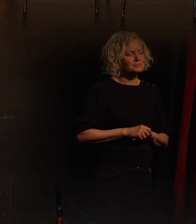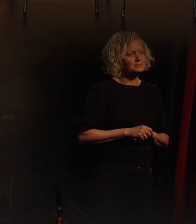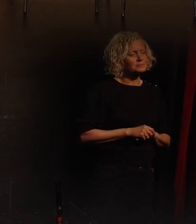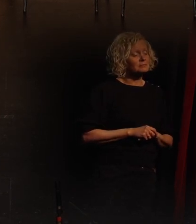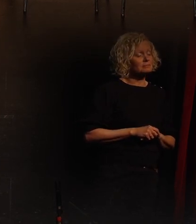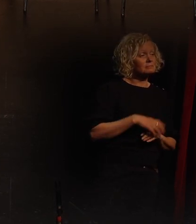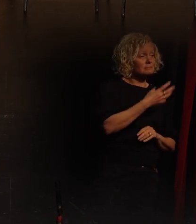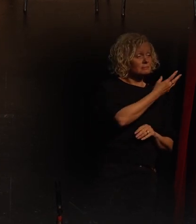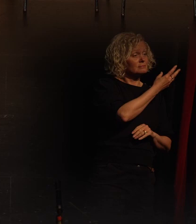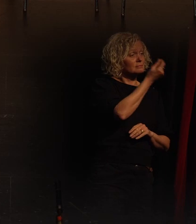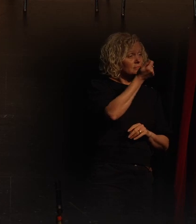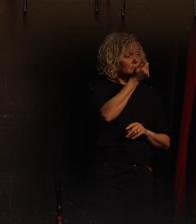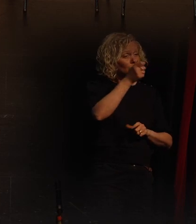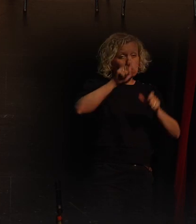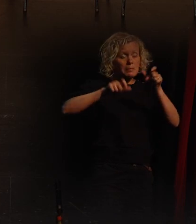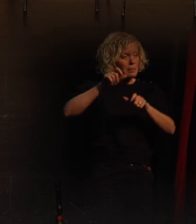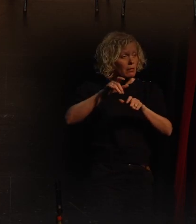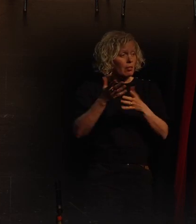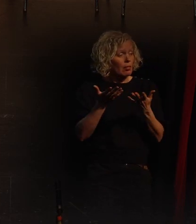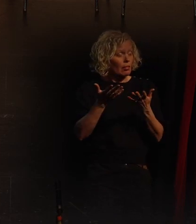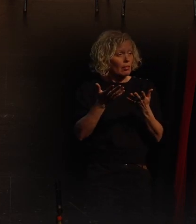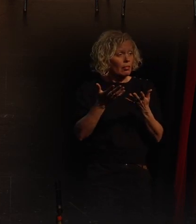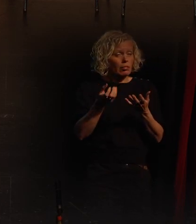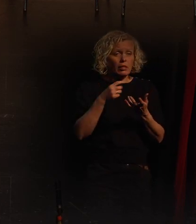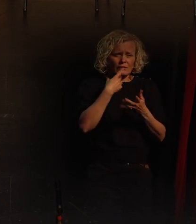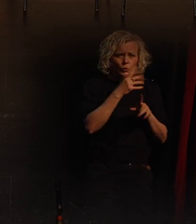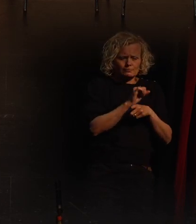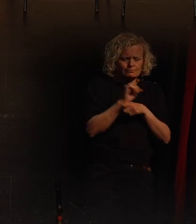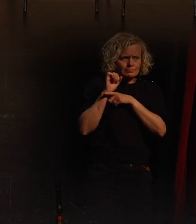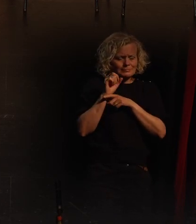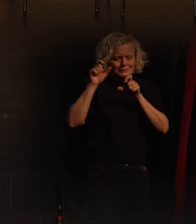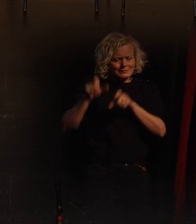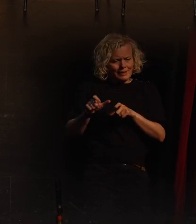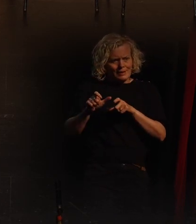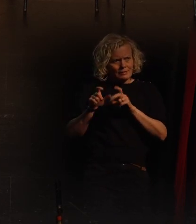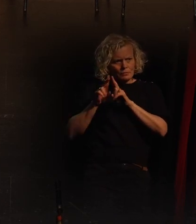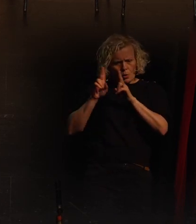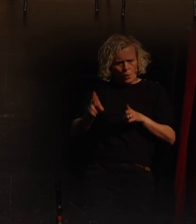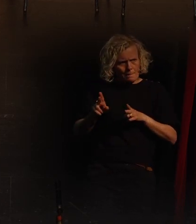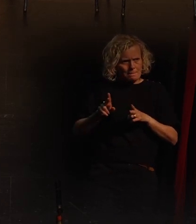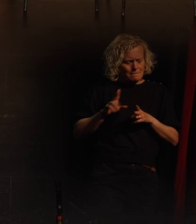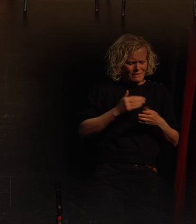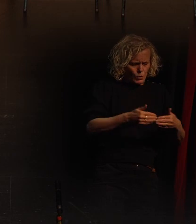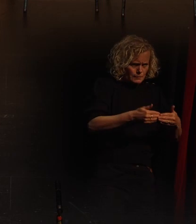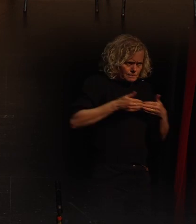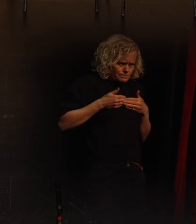Some people were told to shield and stay away from everyone and not leave